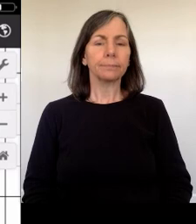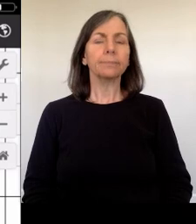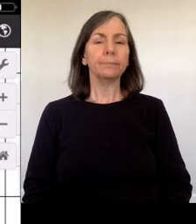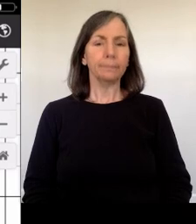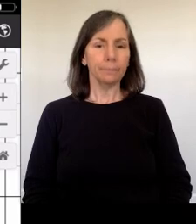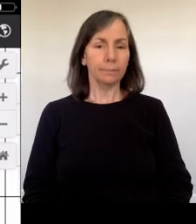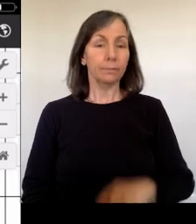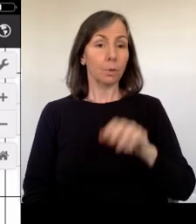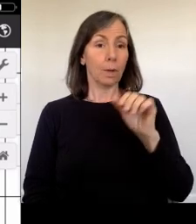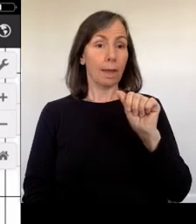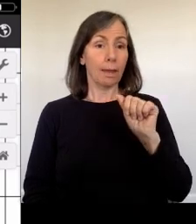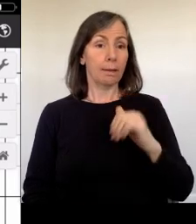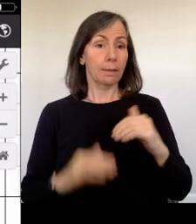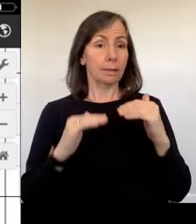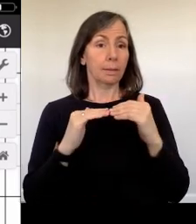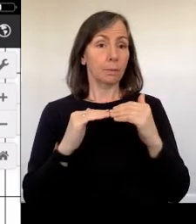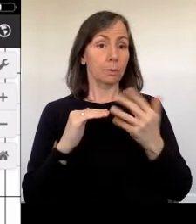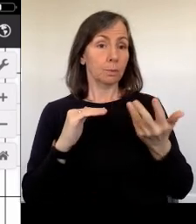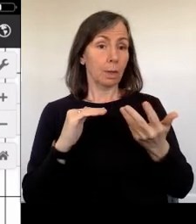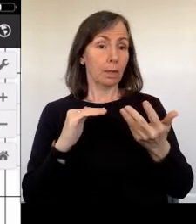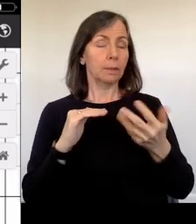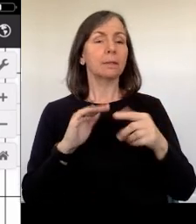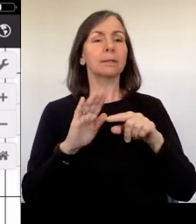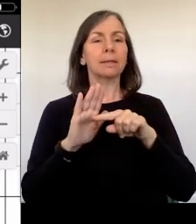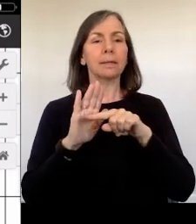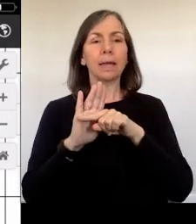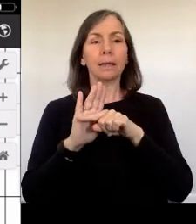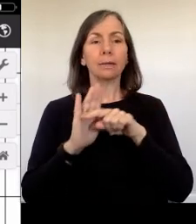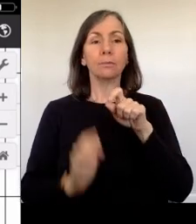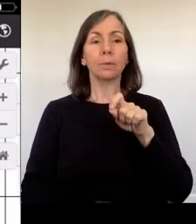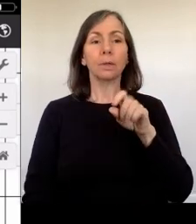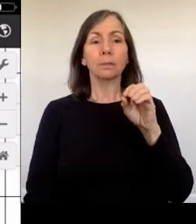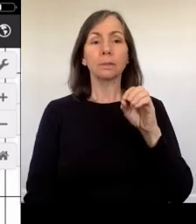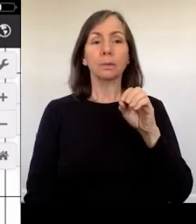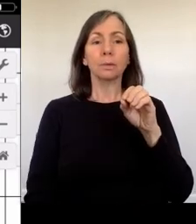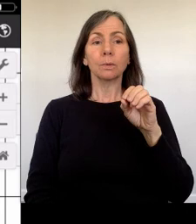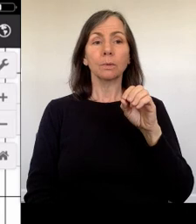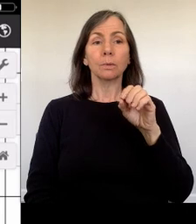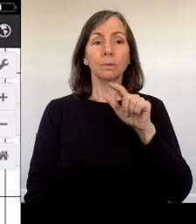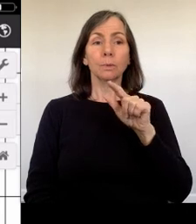So our A is negative 0.29.